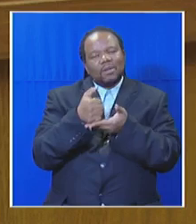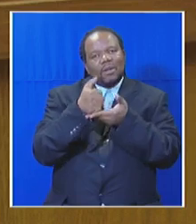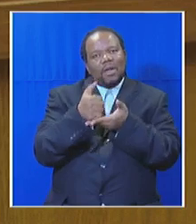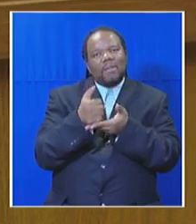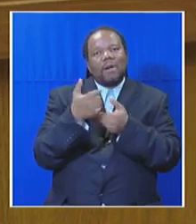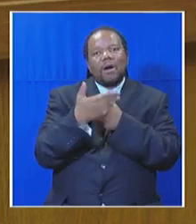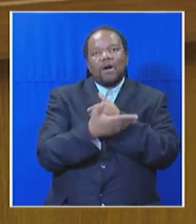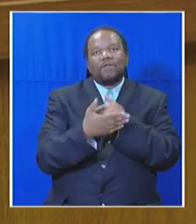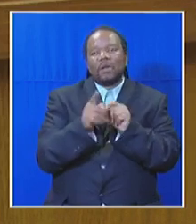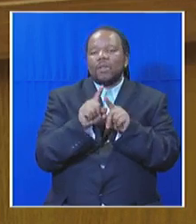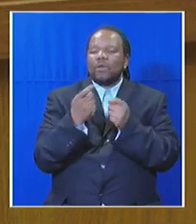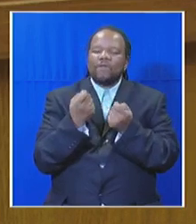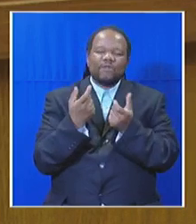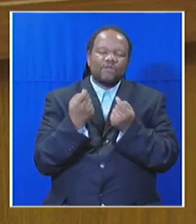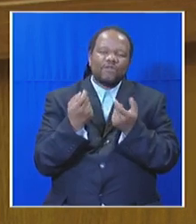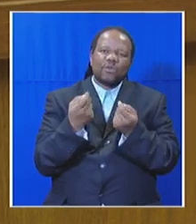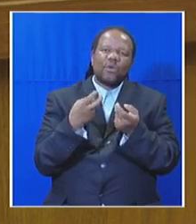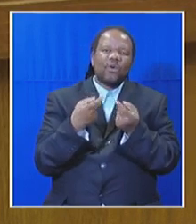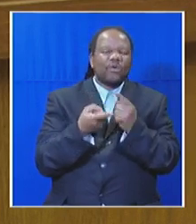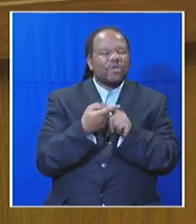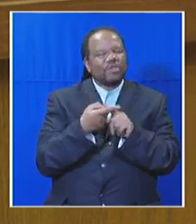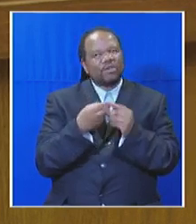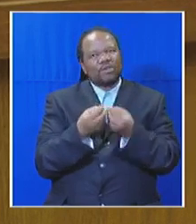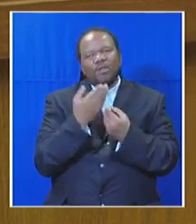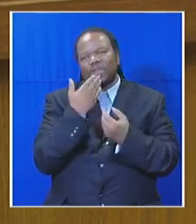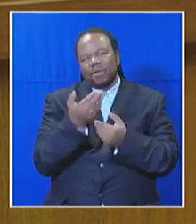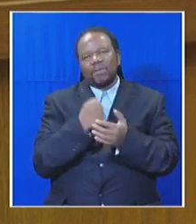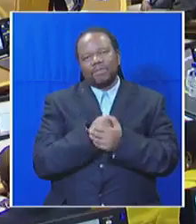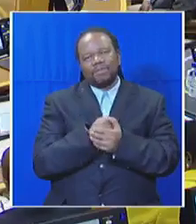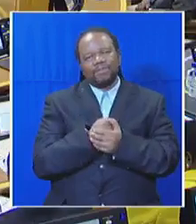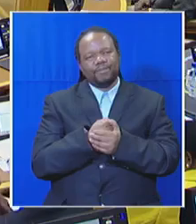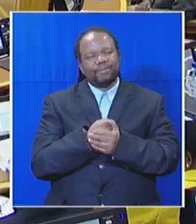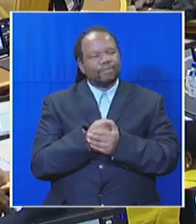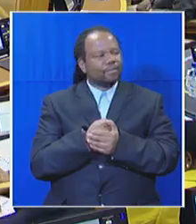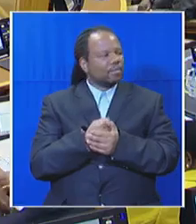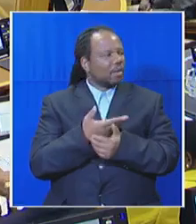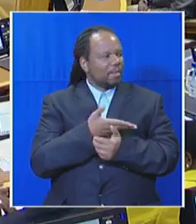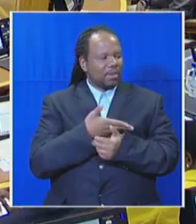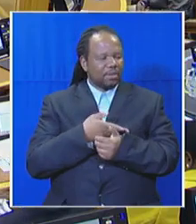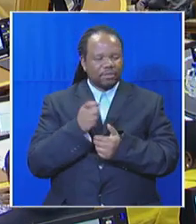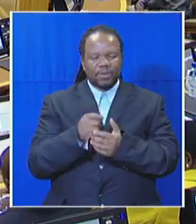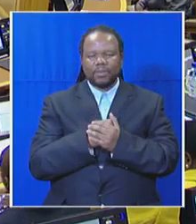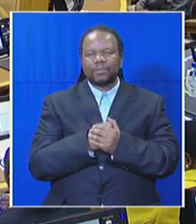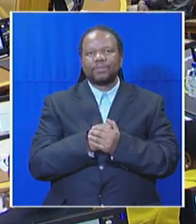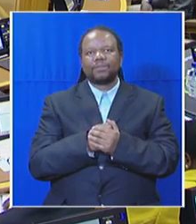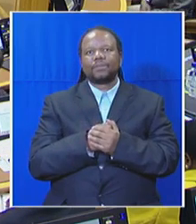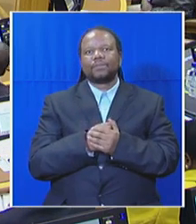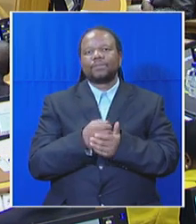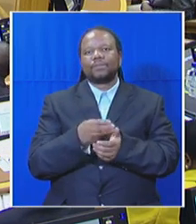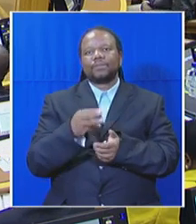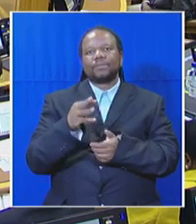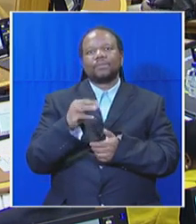few incidences where people did not agree. Thank you very much, Madam Speaker. The Honorable Maxson.